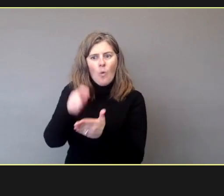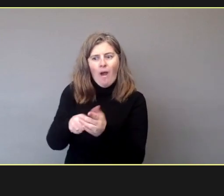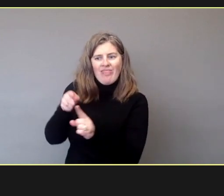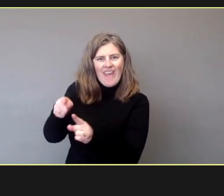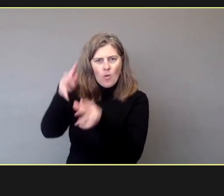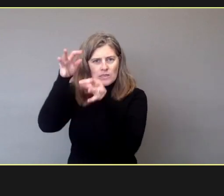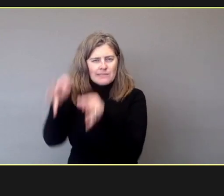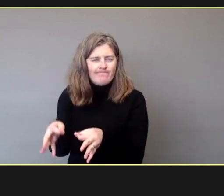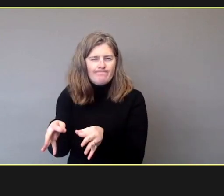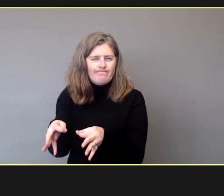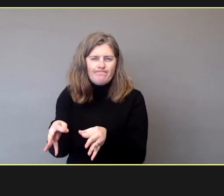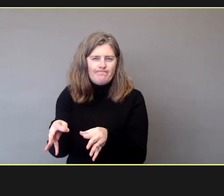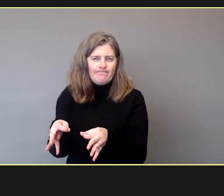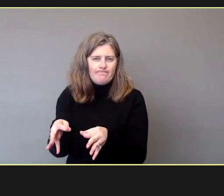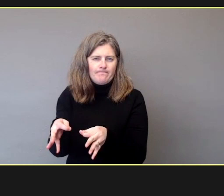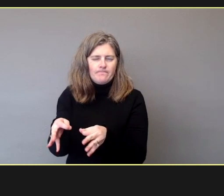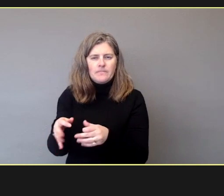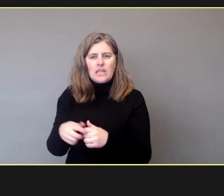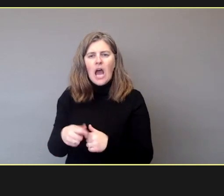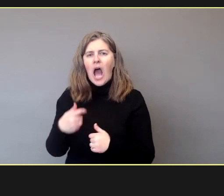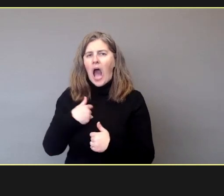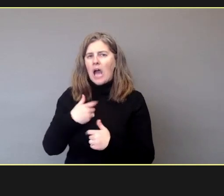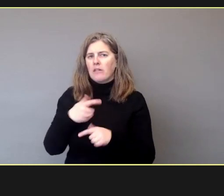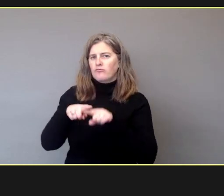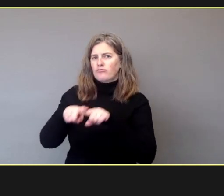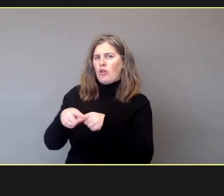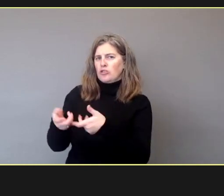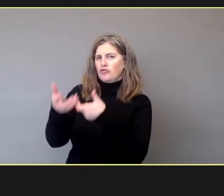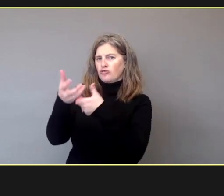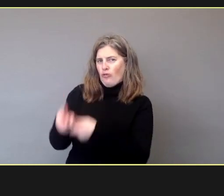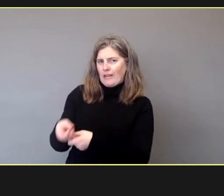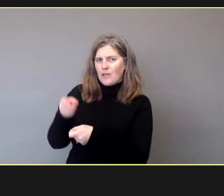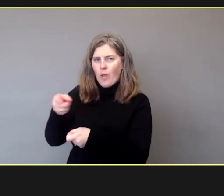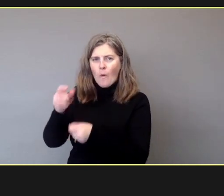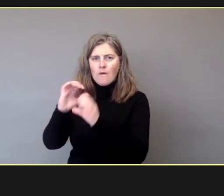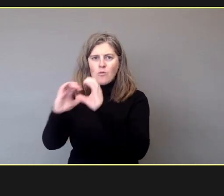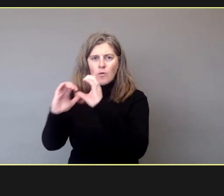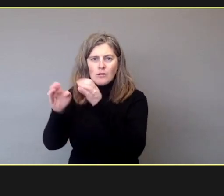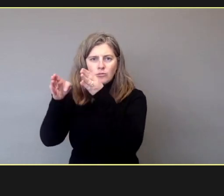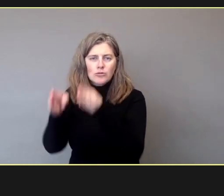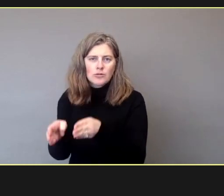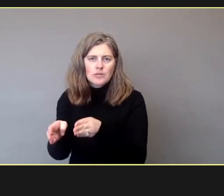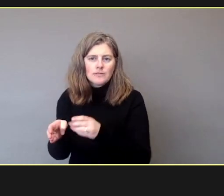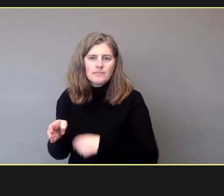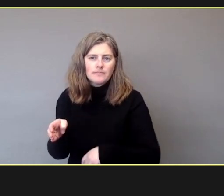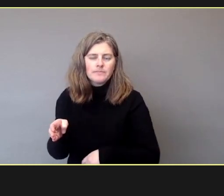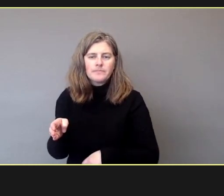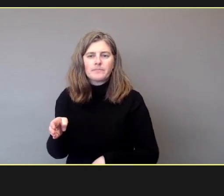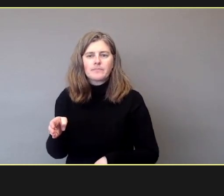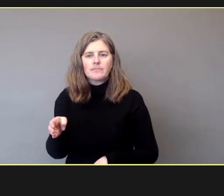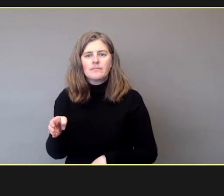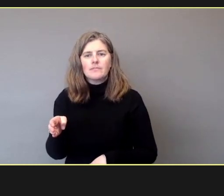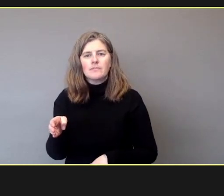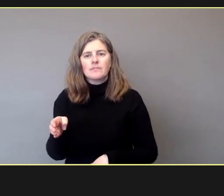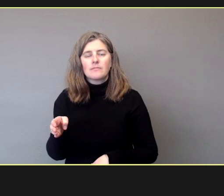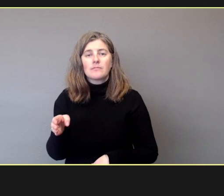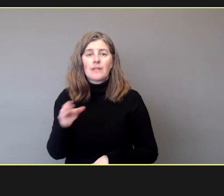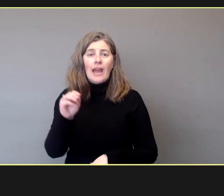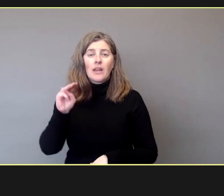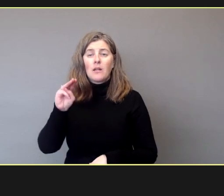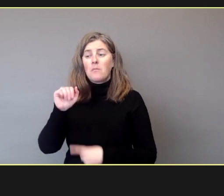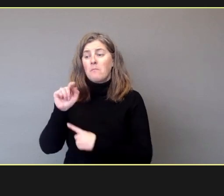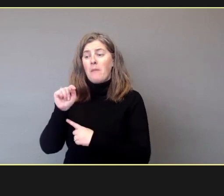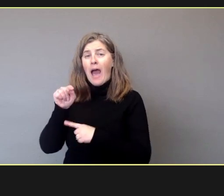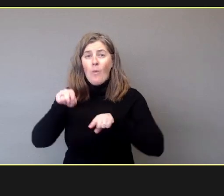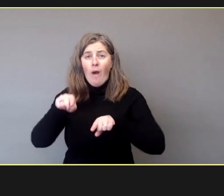down in any way, because I really rely on our comms folks, and Matt, when he was here,